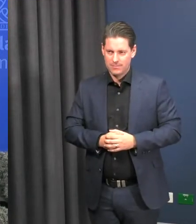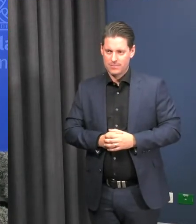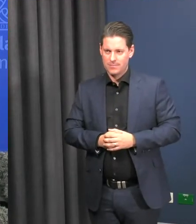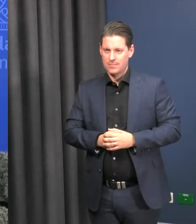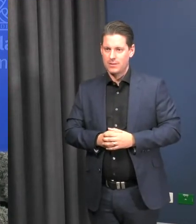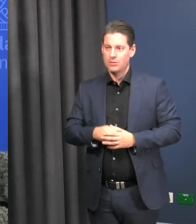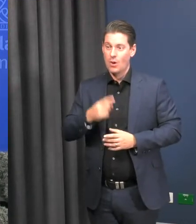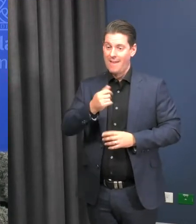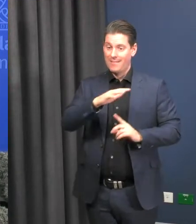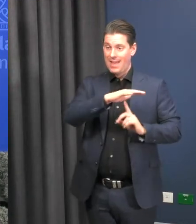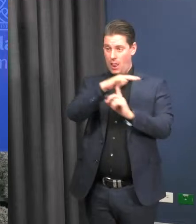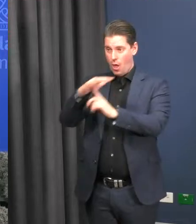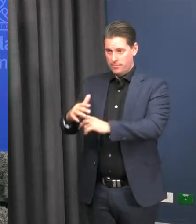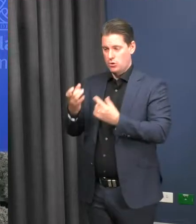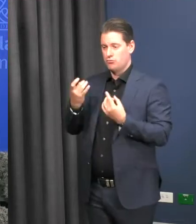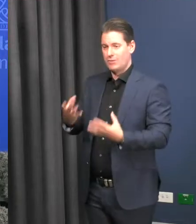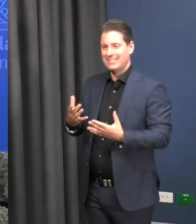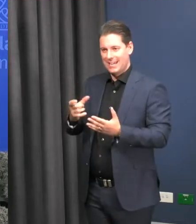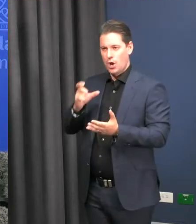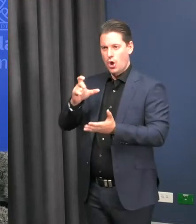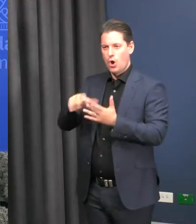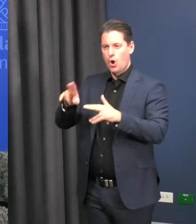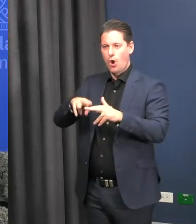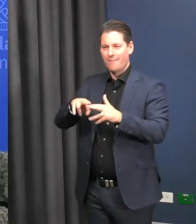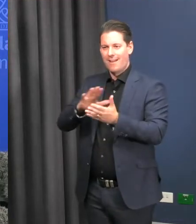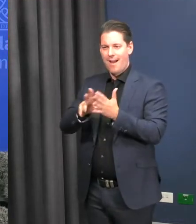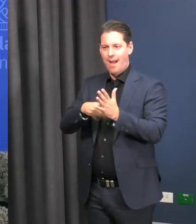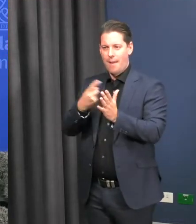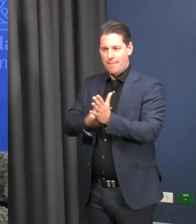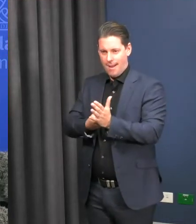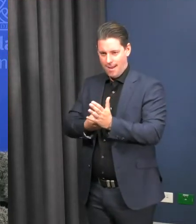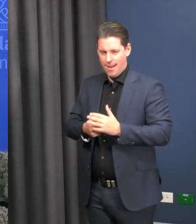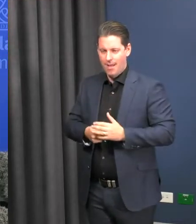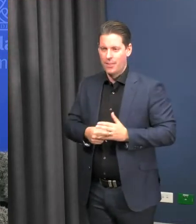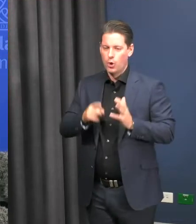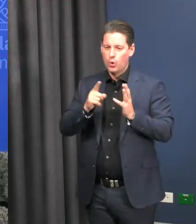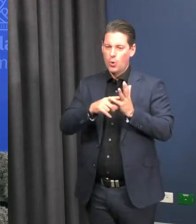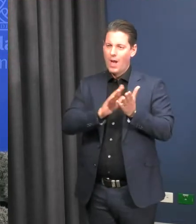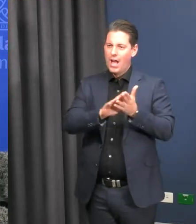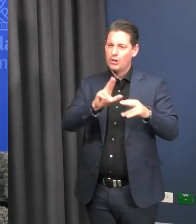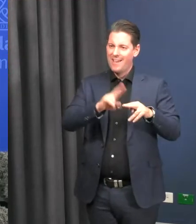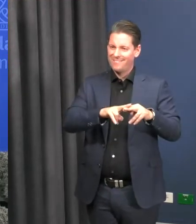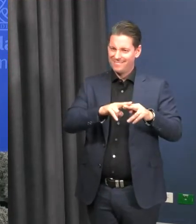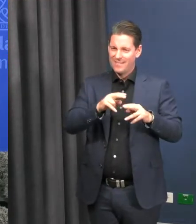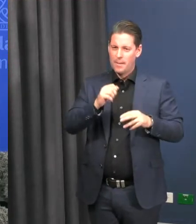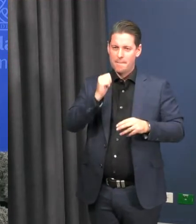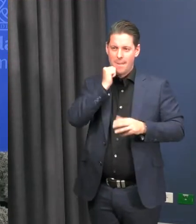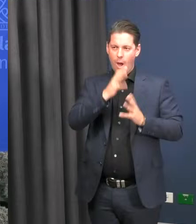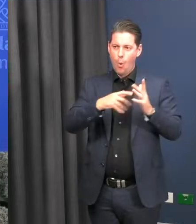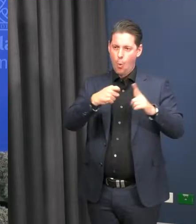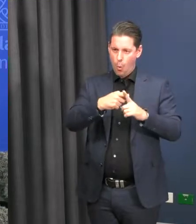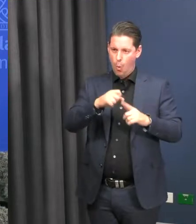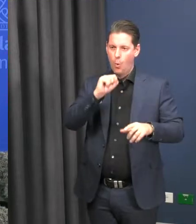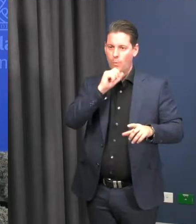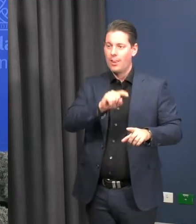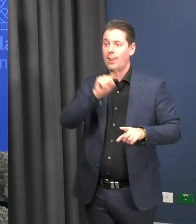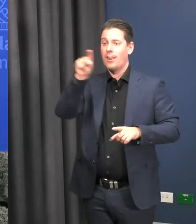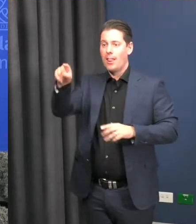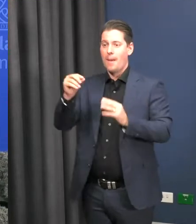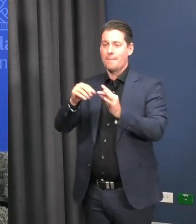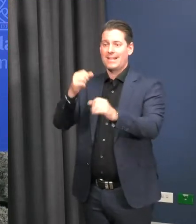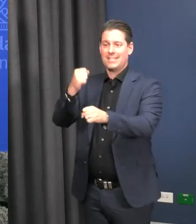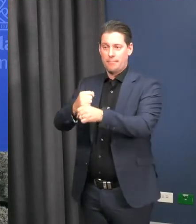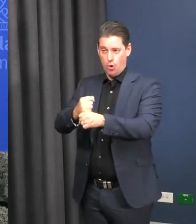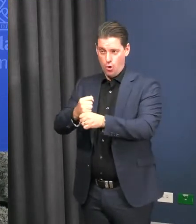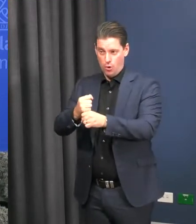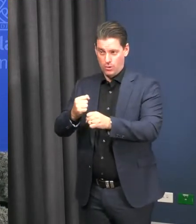deployed to Coffs Harbour. The UH-60 Black Hawk will be pre-positioned in Bundaberg in